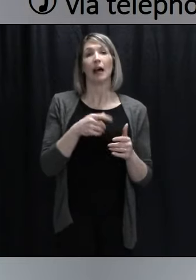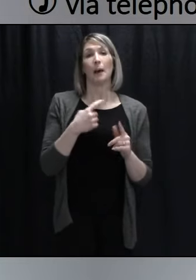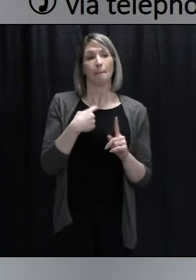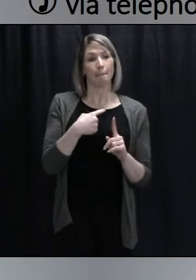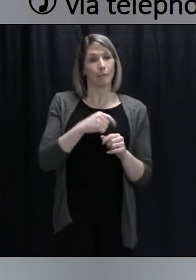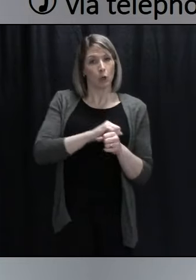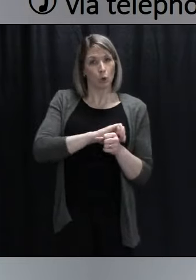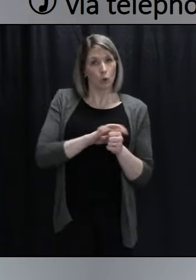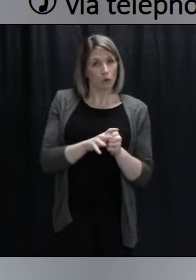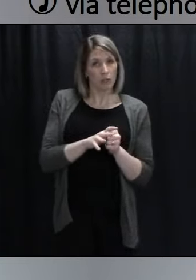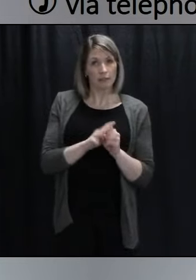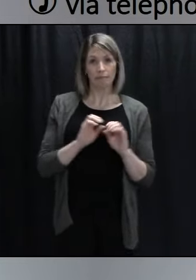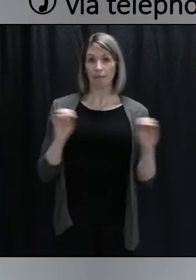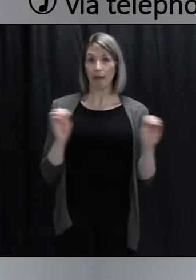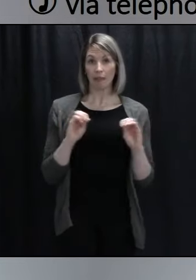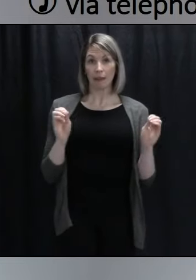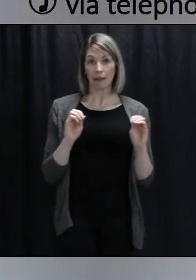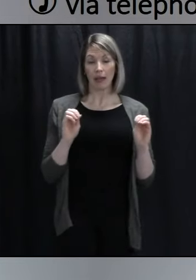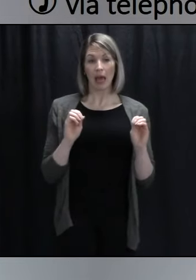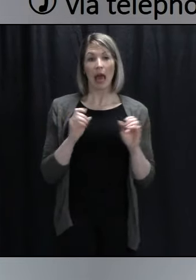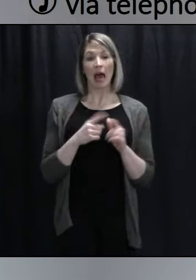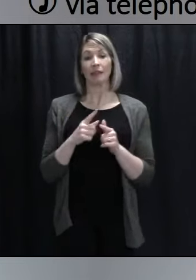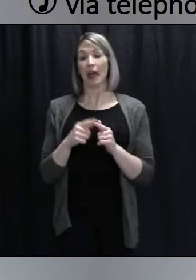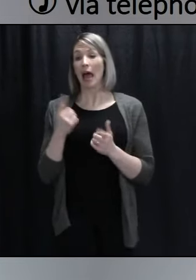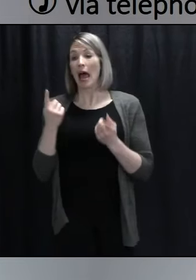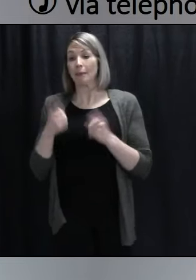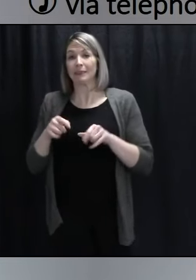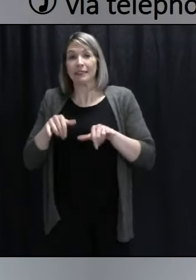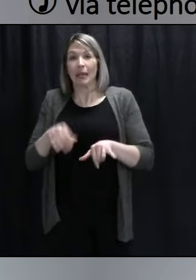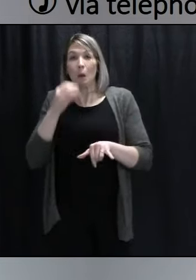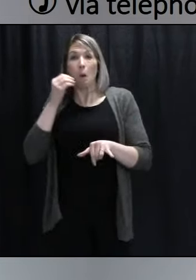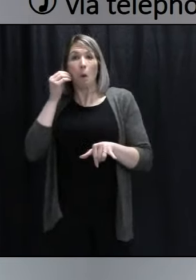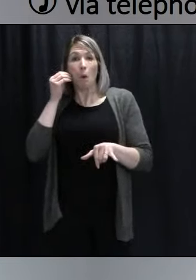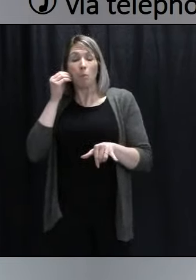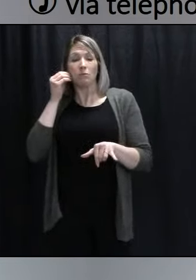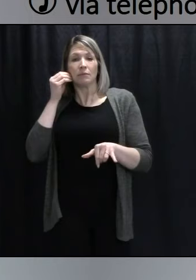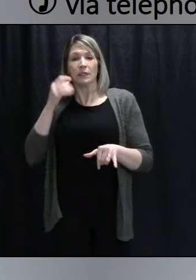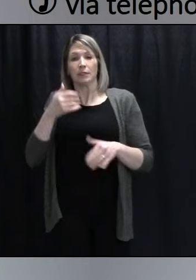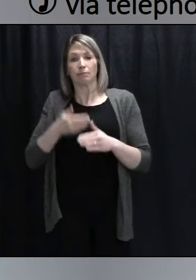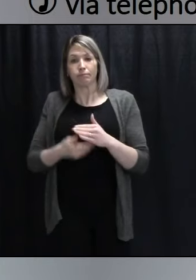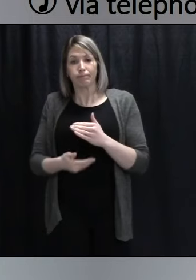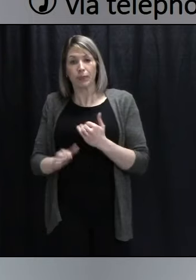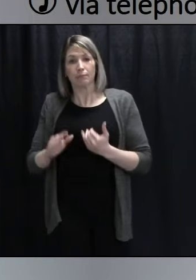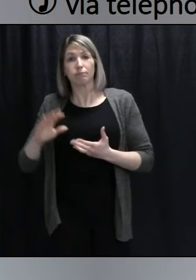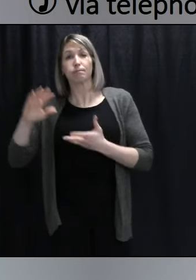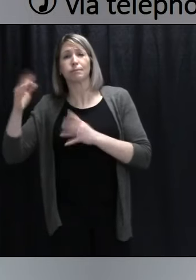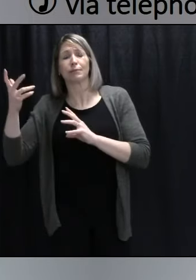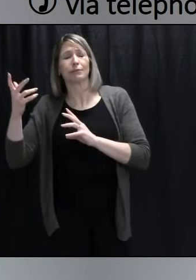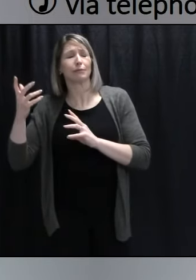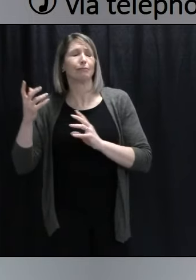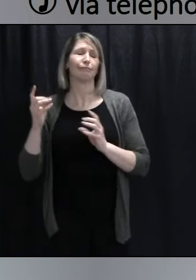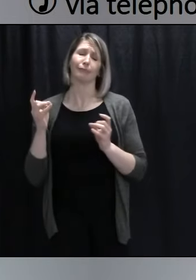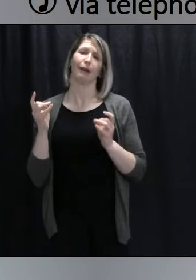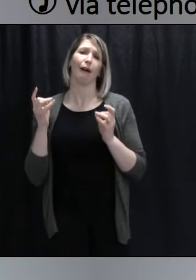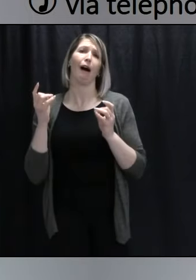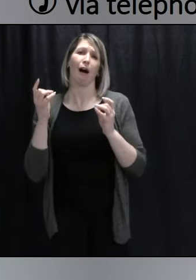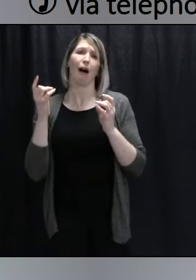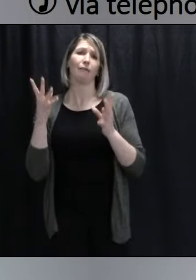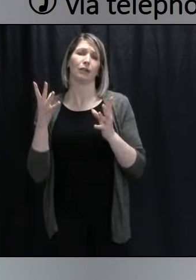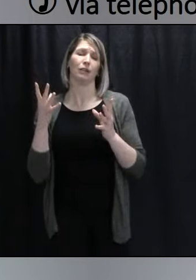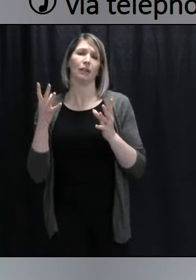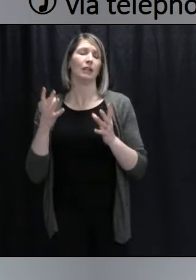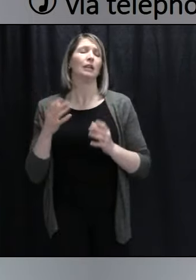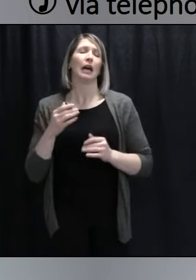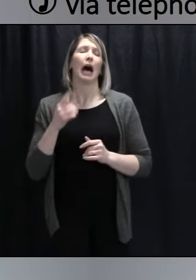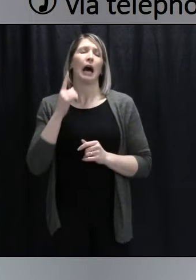delivery. And I think it would be incumbent on the mom to weigh that very heavily before